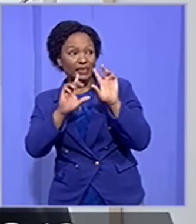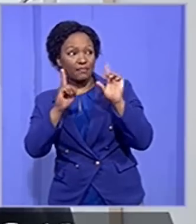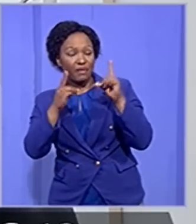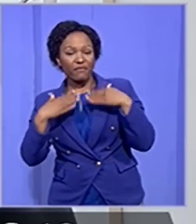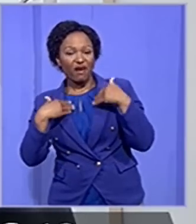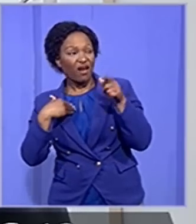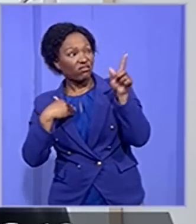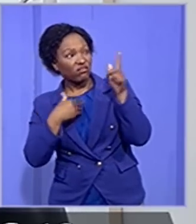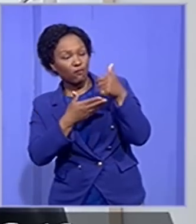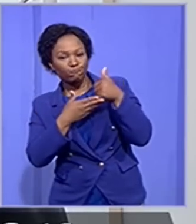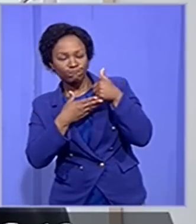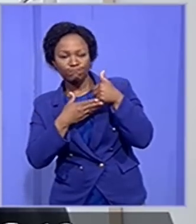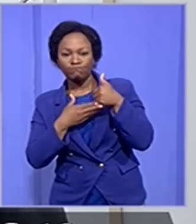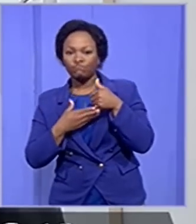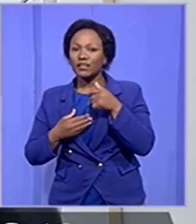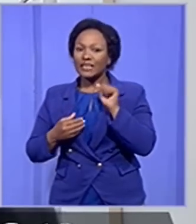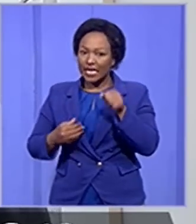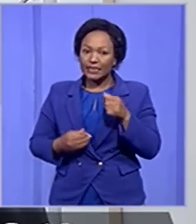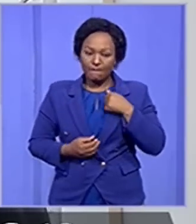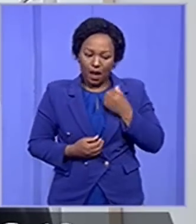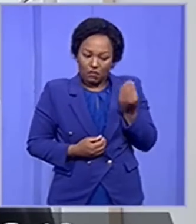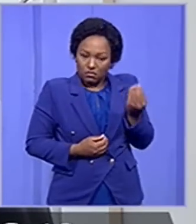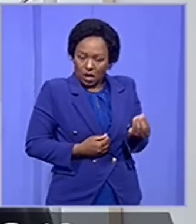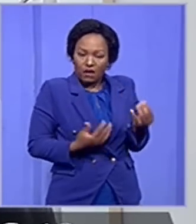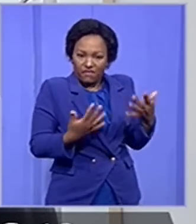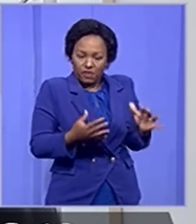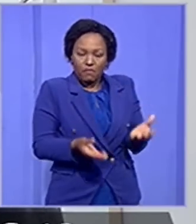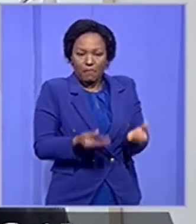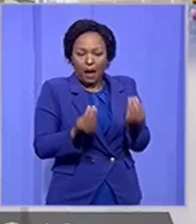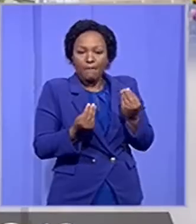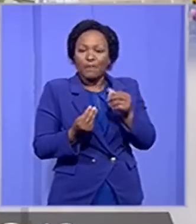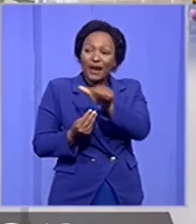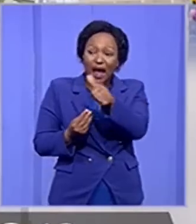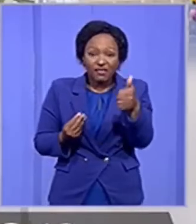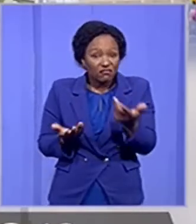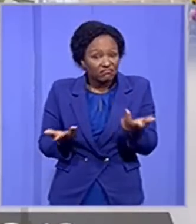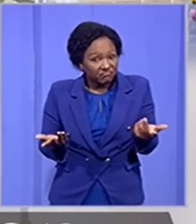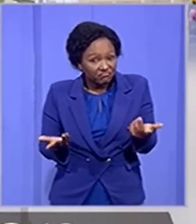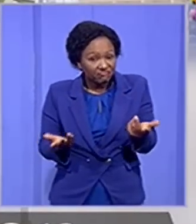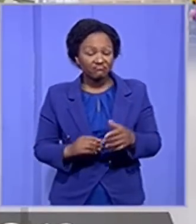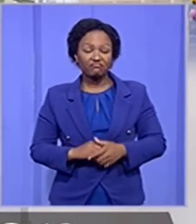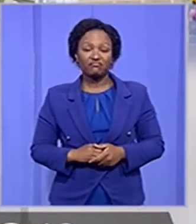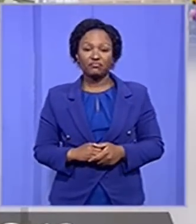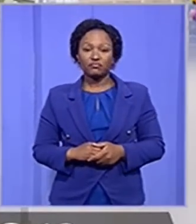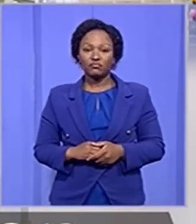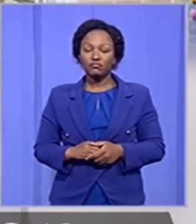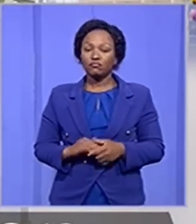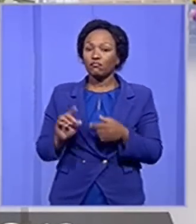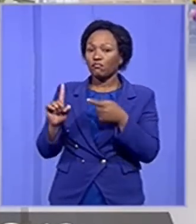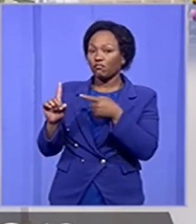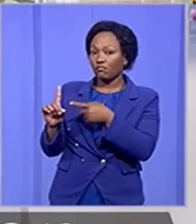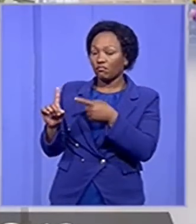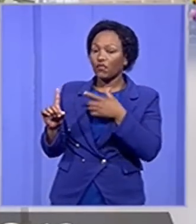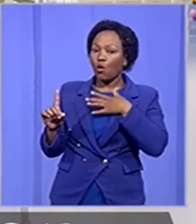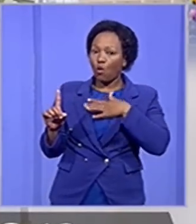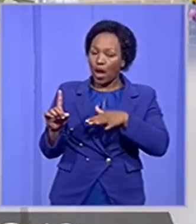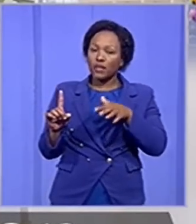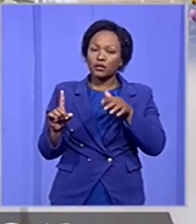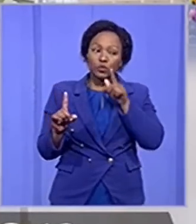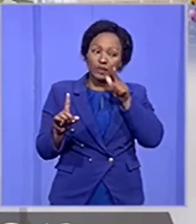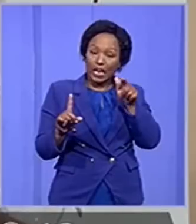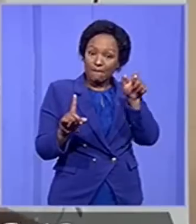So ke ipotsa gore ya ka ngwana ke ena kgone go kry-a thuso ba bang bone ba reng ka bone. Go molemo More o na le molaetsa go Mosamaria yono